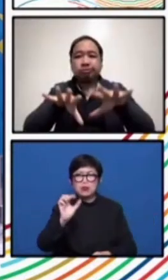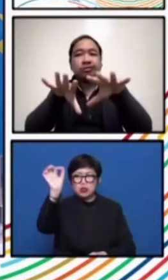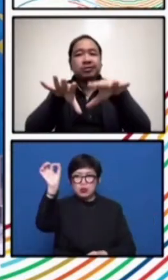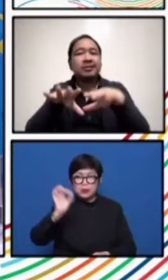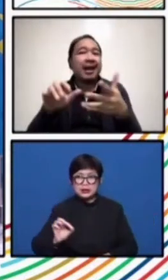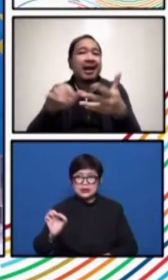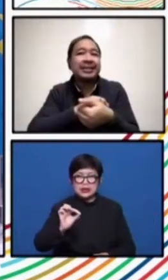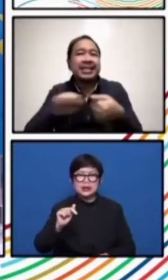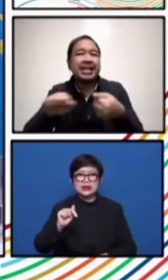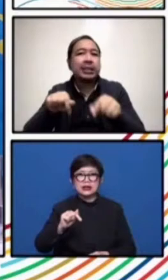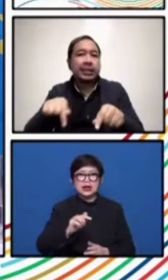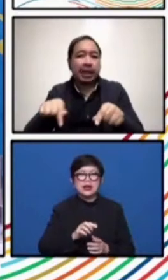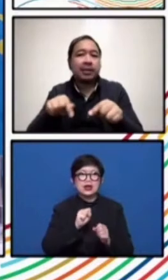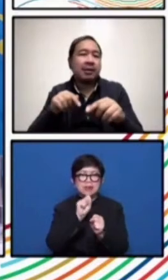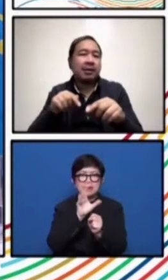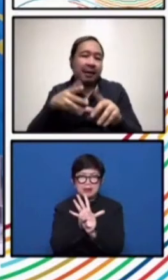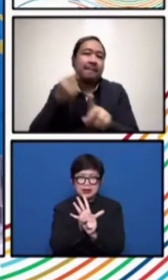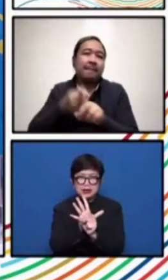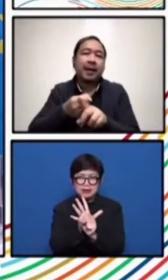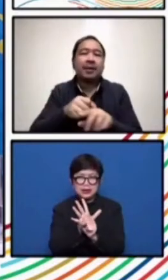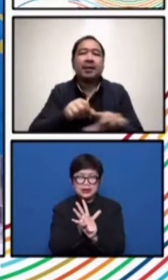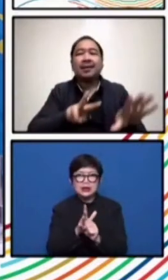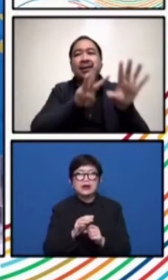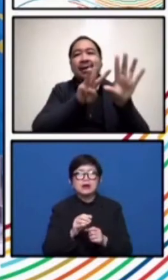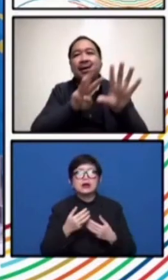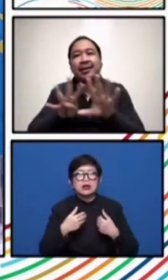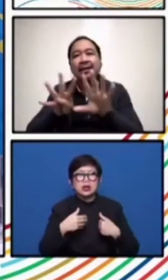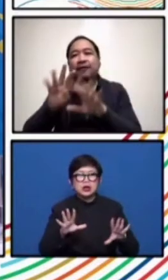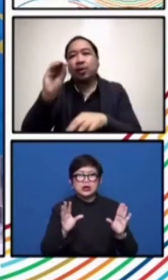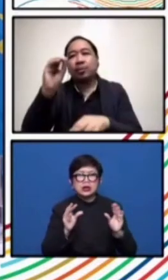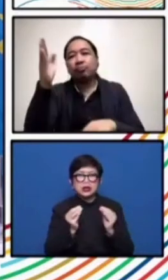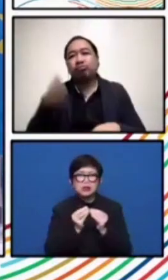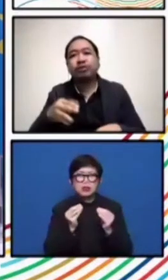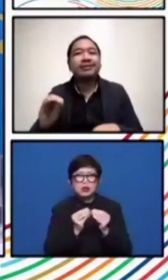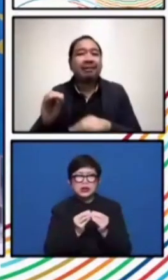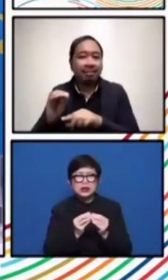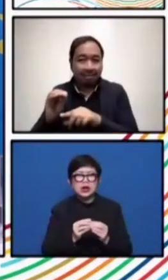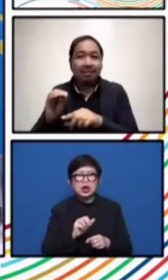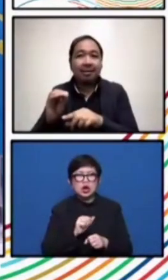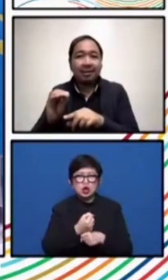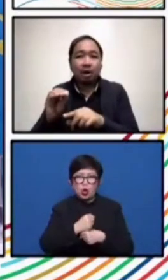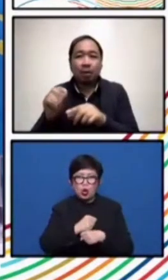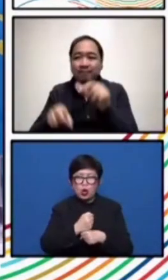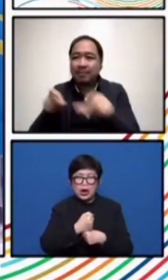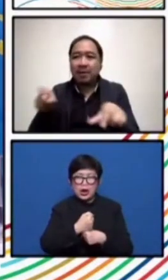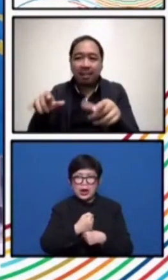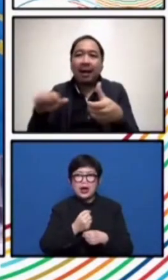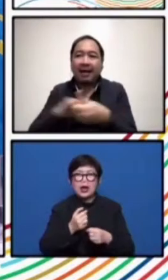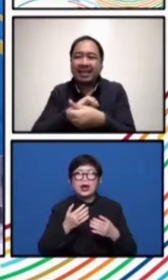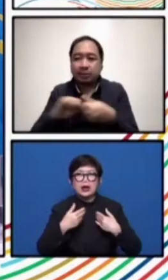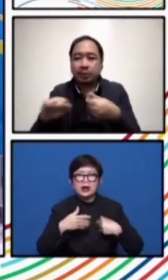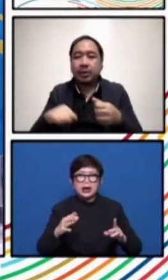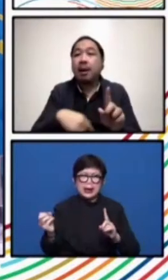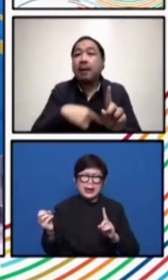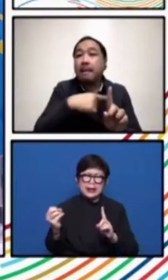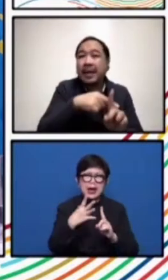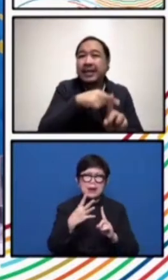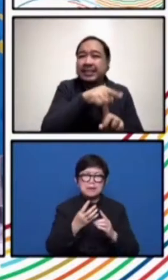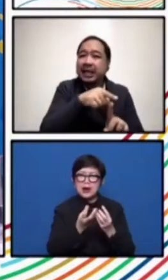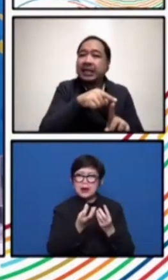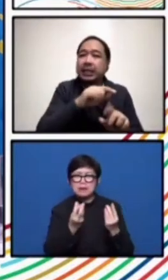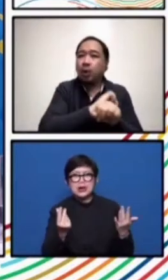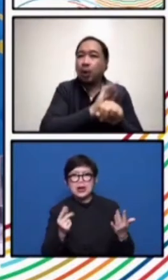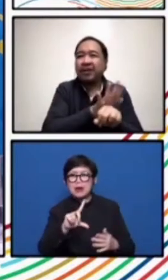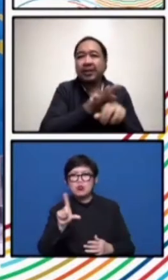they finally reached the shores of Tonga in the same month in response to this to these major disasters